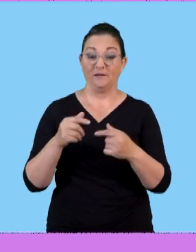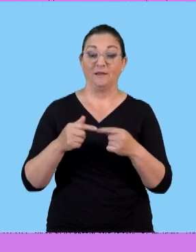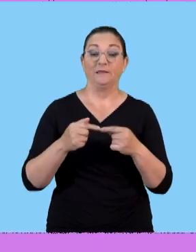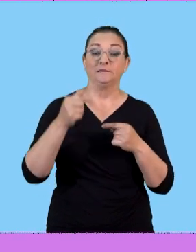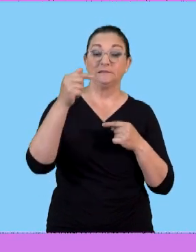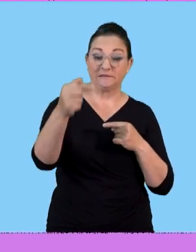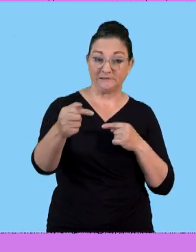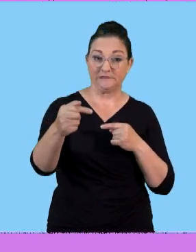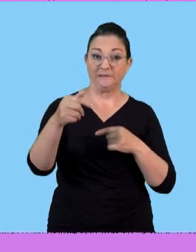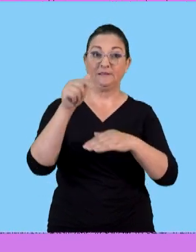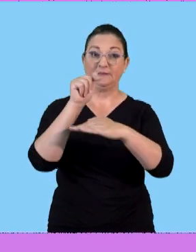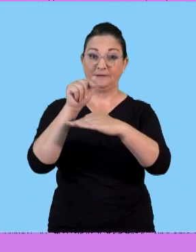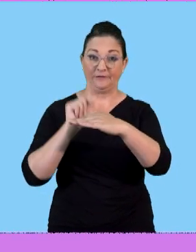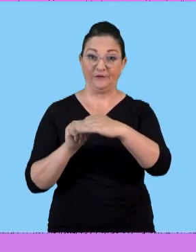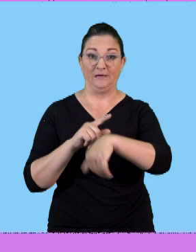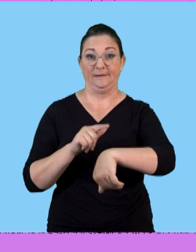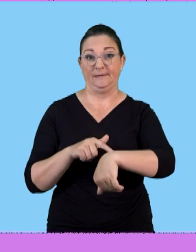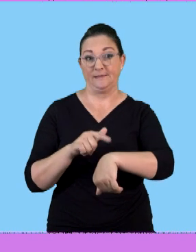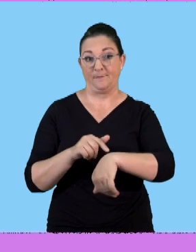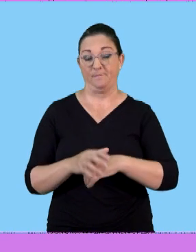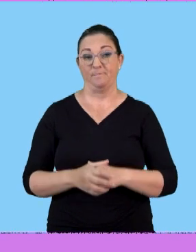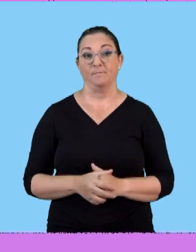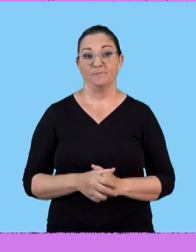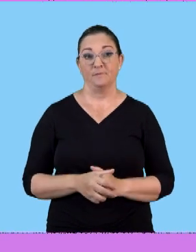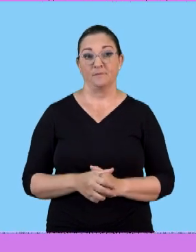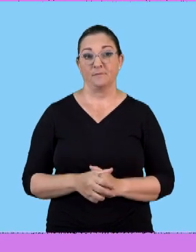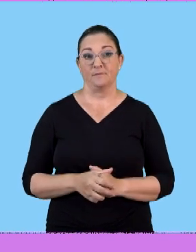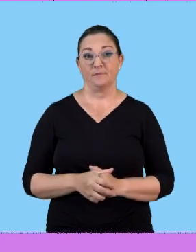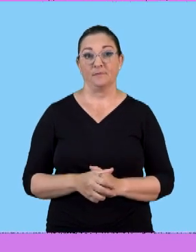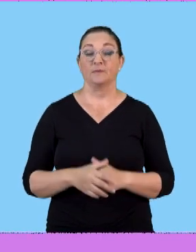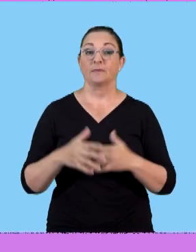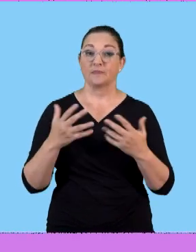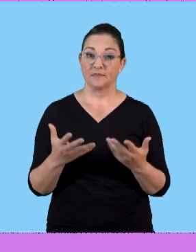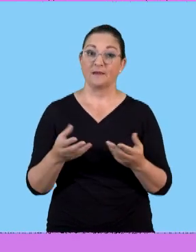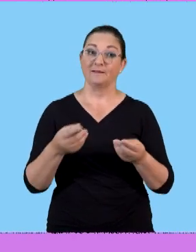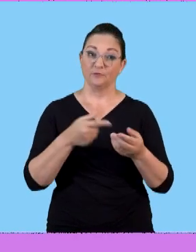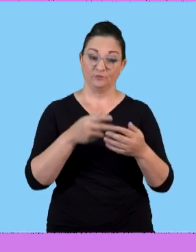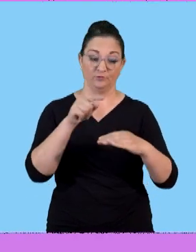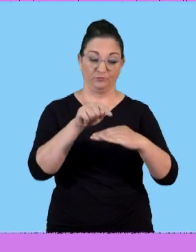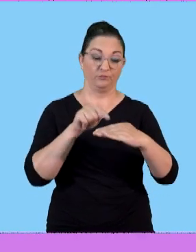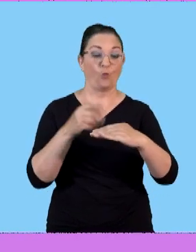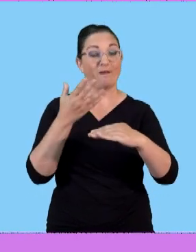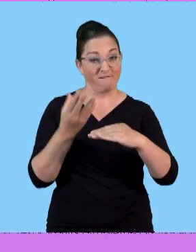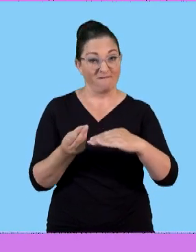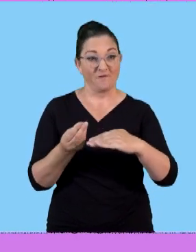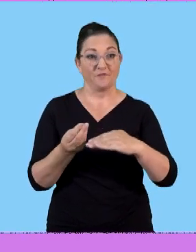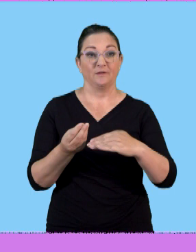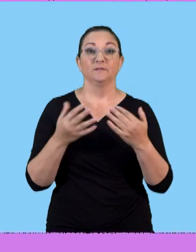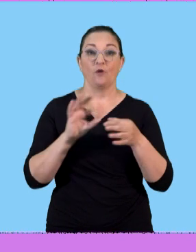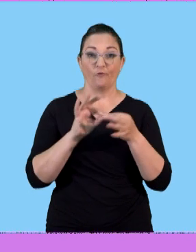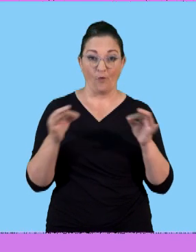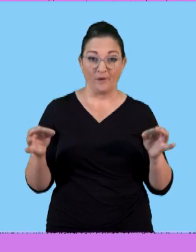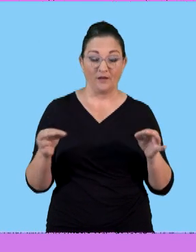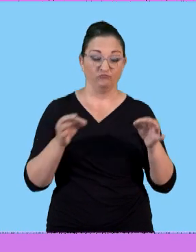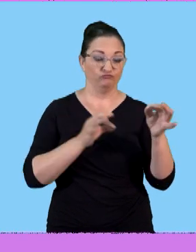divided by my time. And both these two variables, it's given to us. Okay, so step one, there's